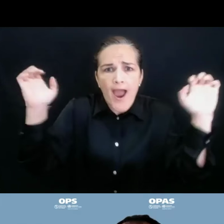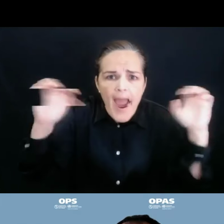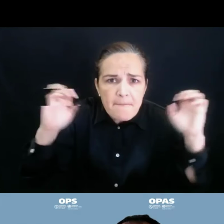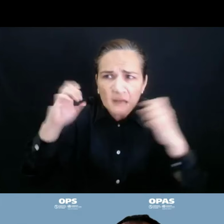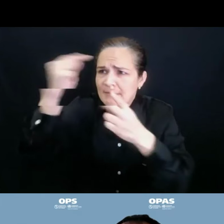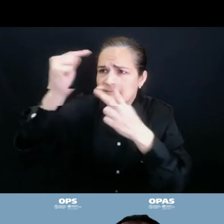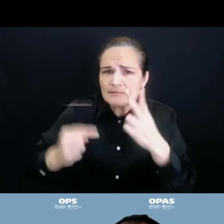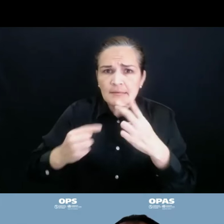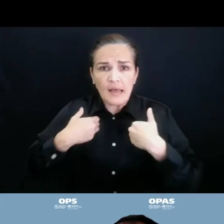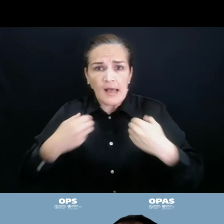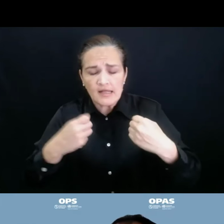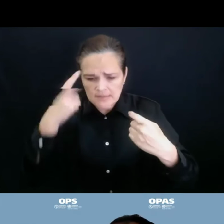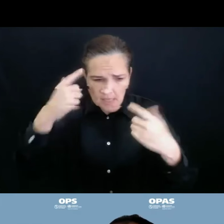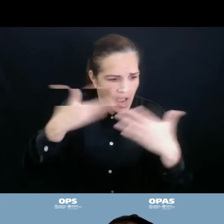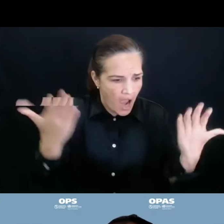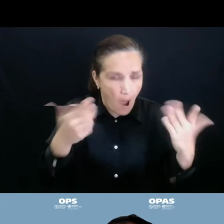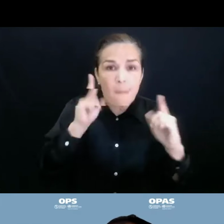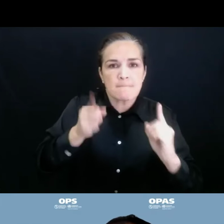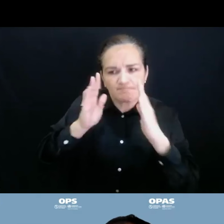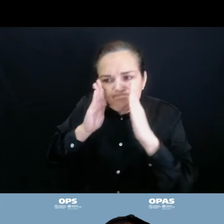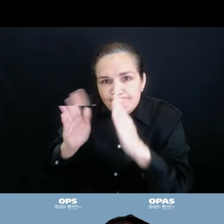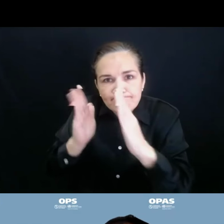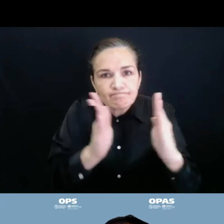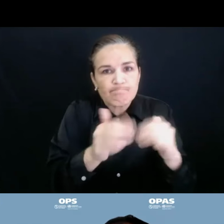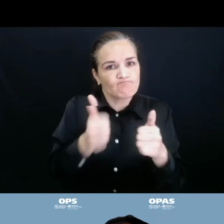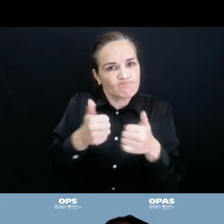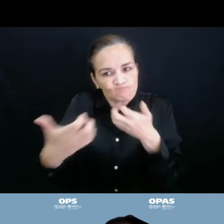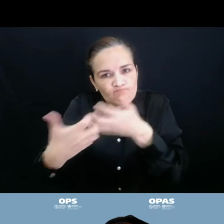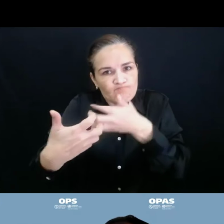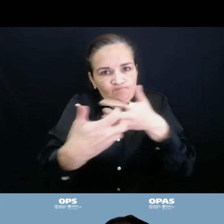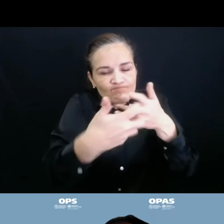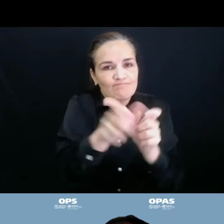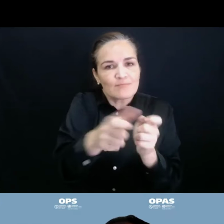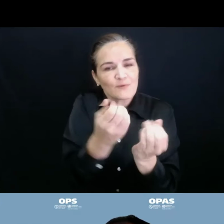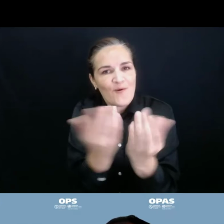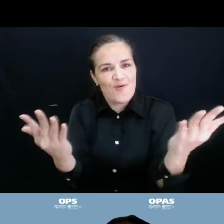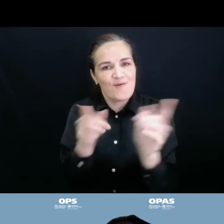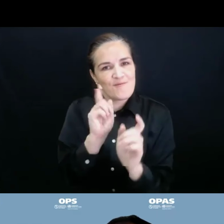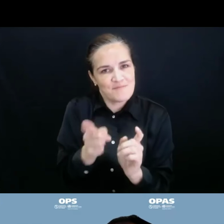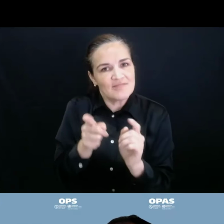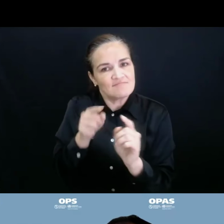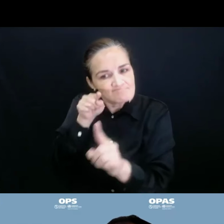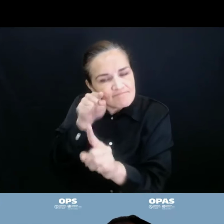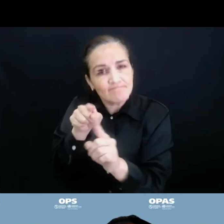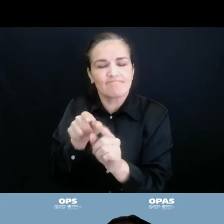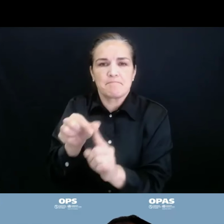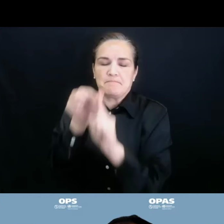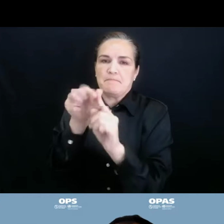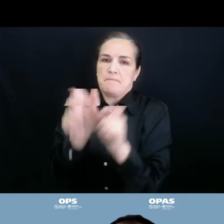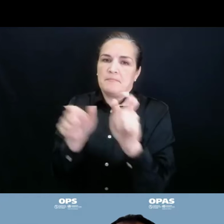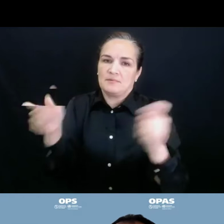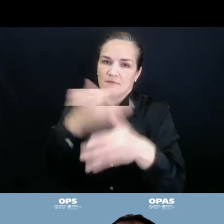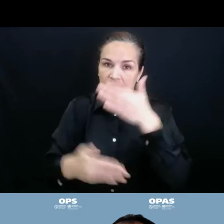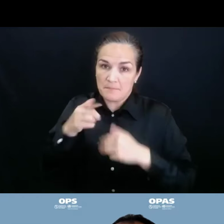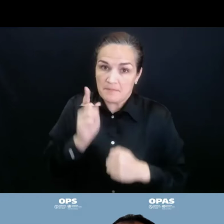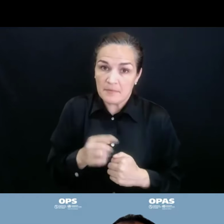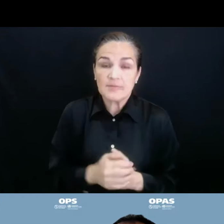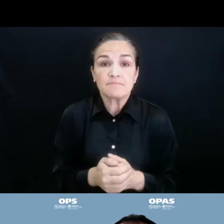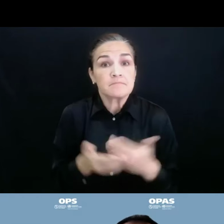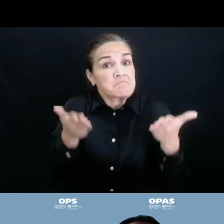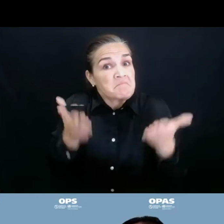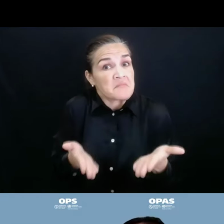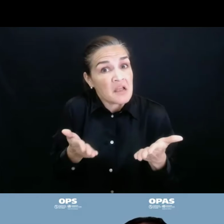to essential health services is sustained and equitable for everyone, and especially those living with disabilities. So let us learn